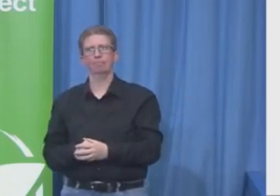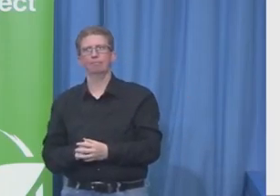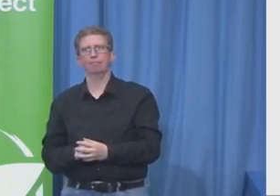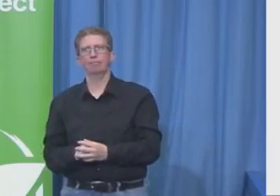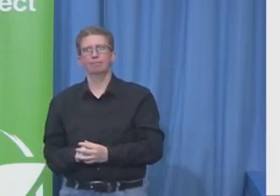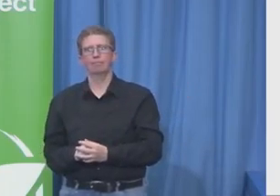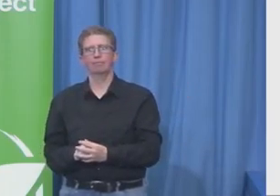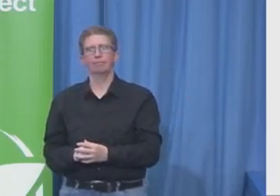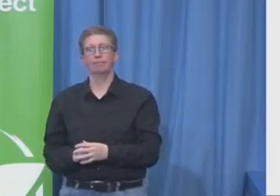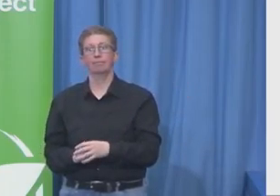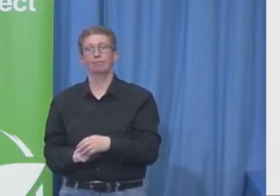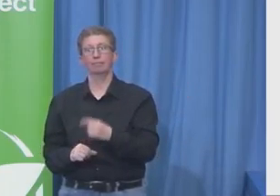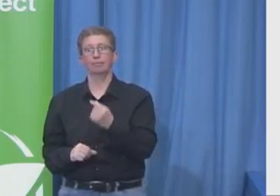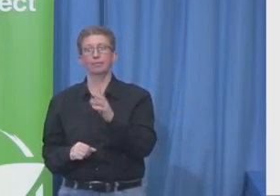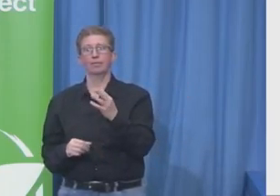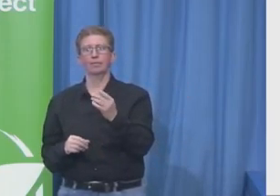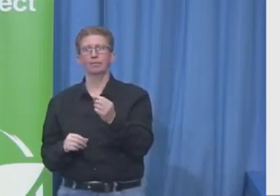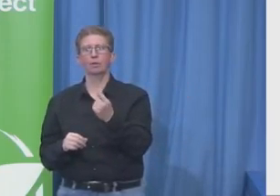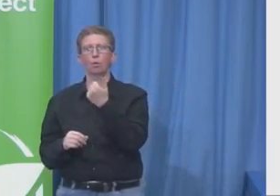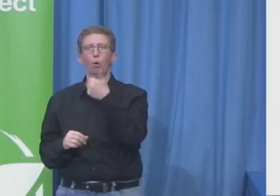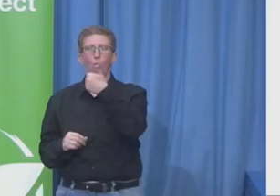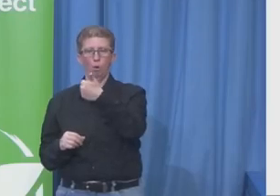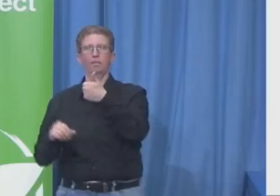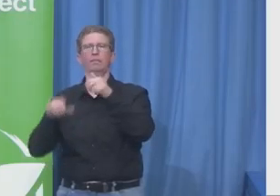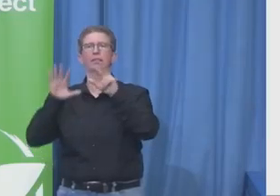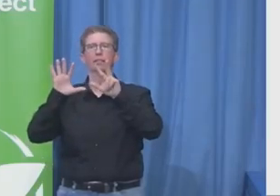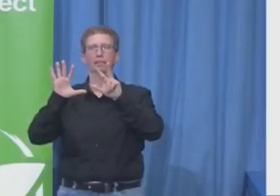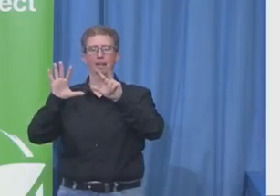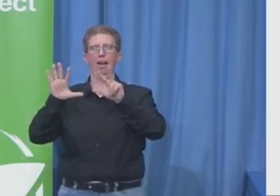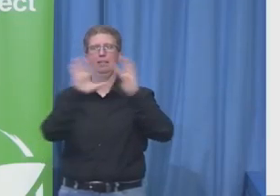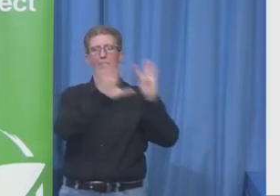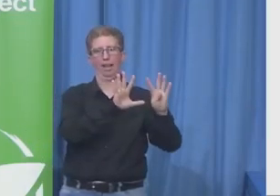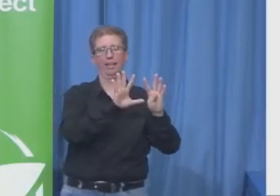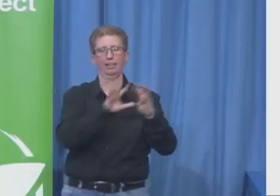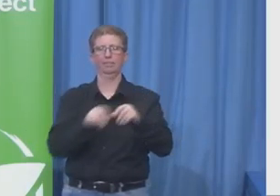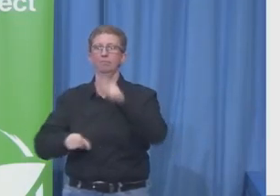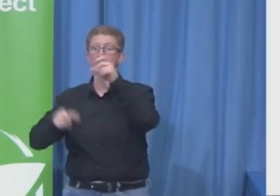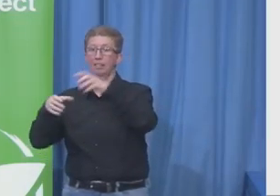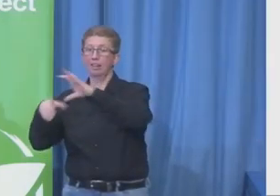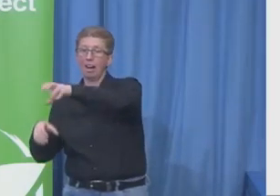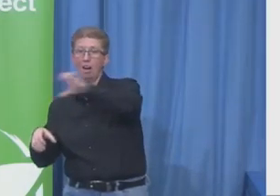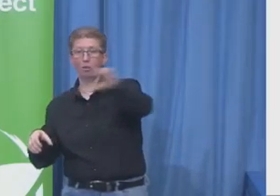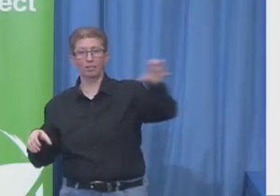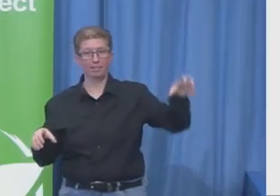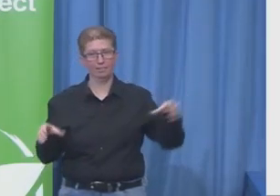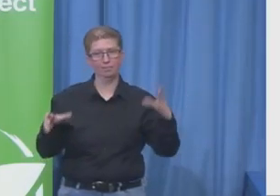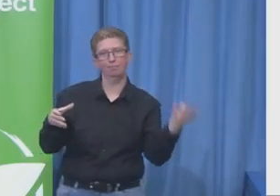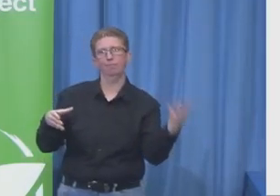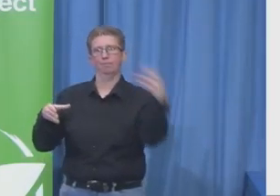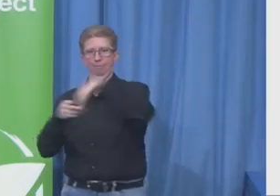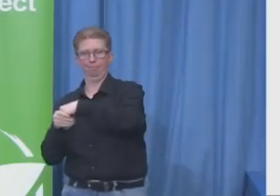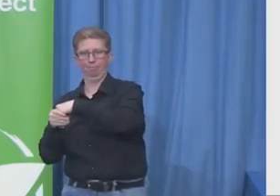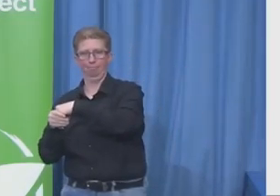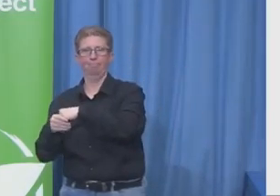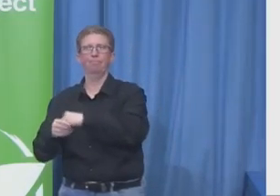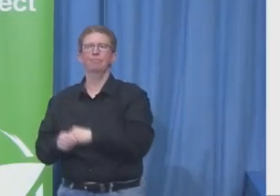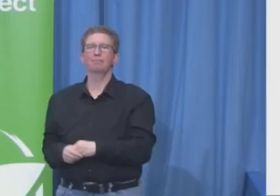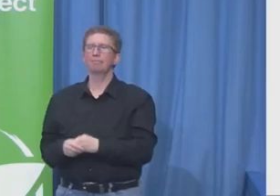And the bank has two main goals. One is to eradicate poverty, and the second one is to boost shared